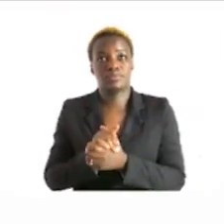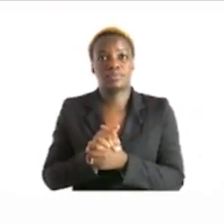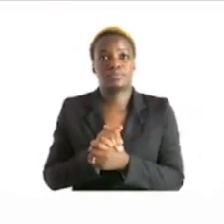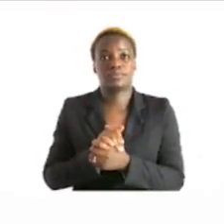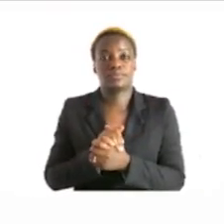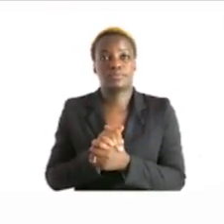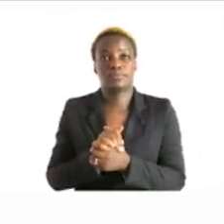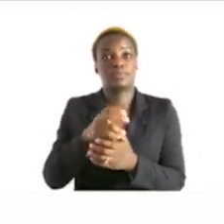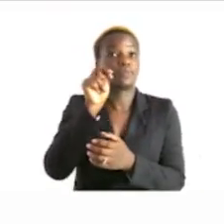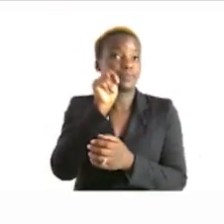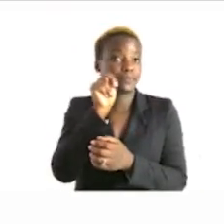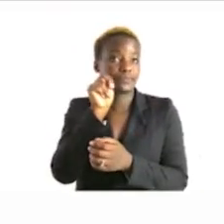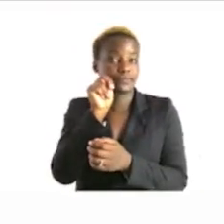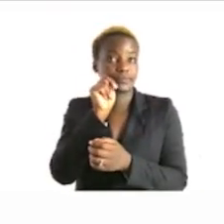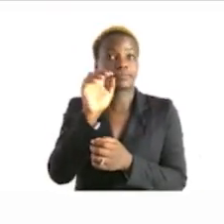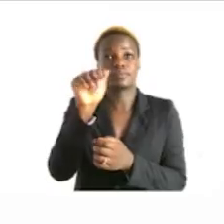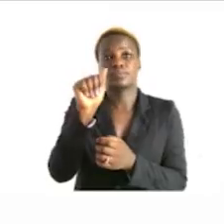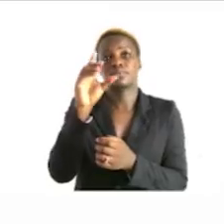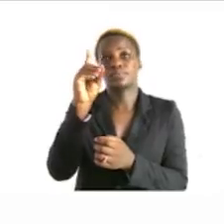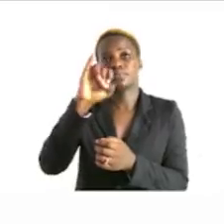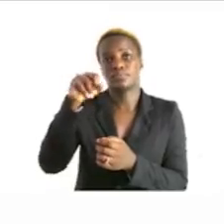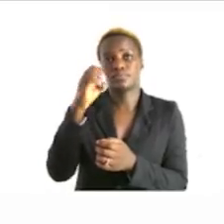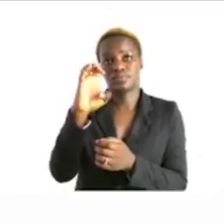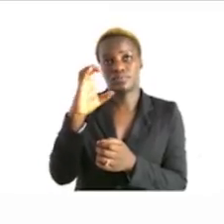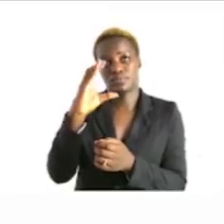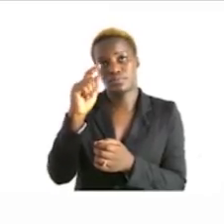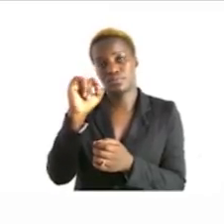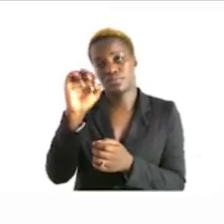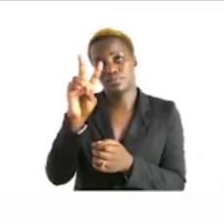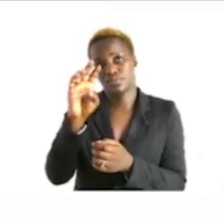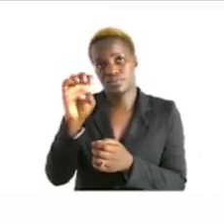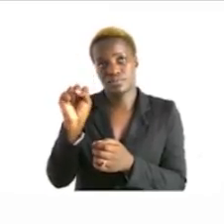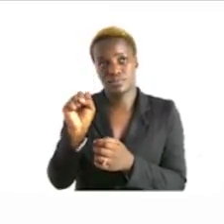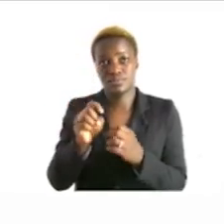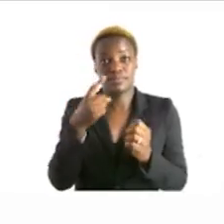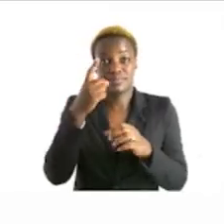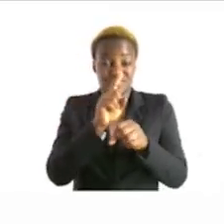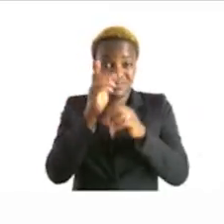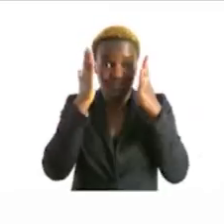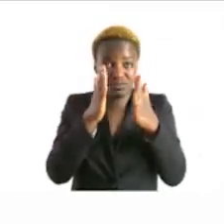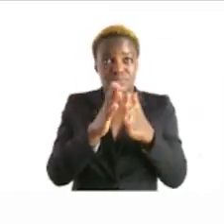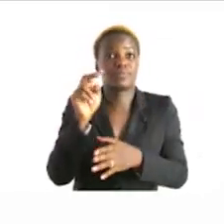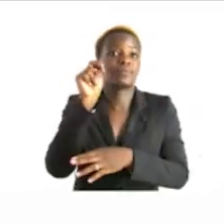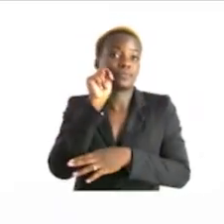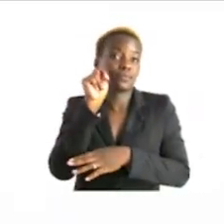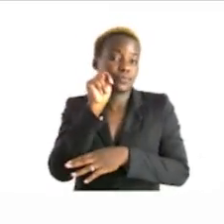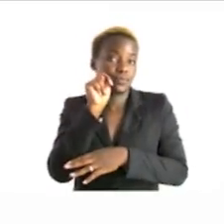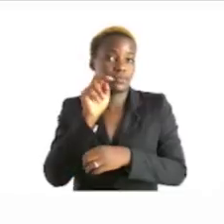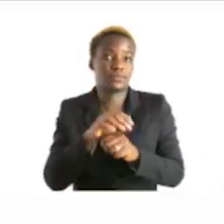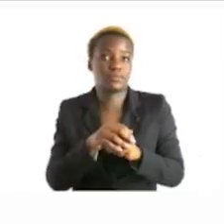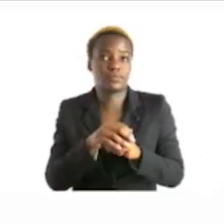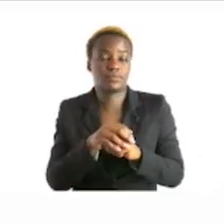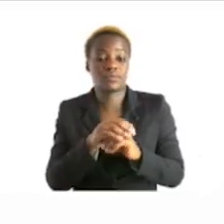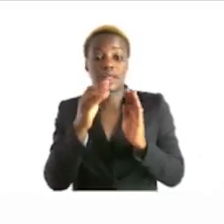grade 2 and grade 3 level but first of all we are going to look at the nouns it says fill in the correct